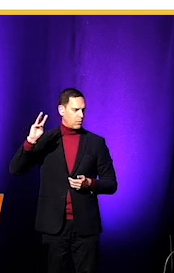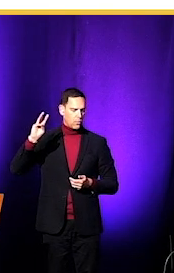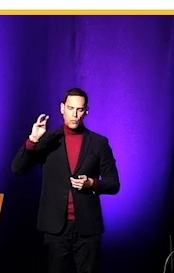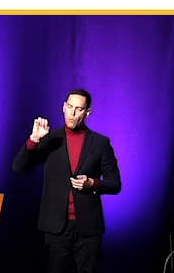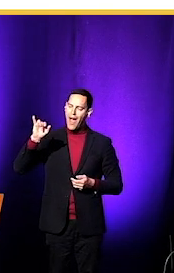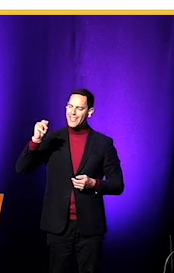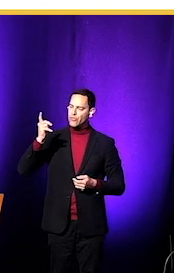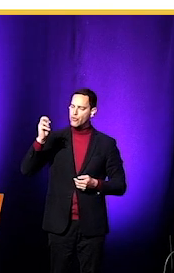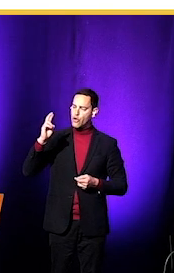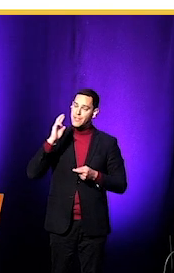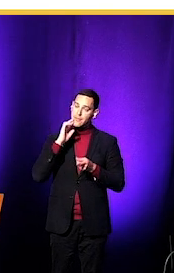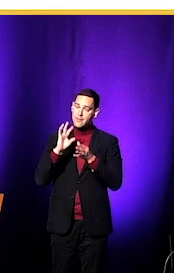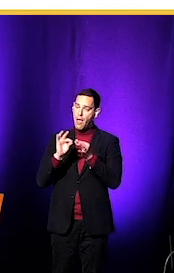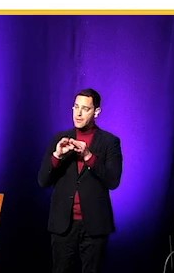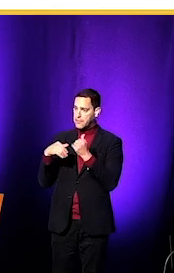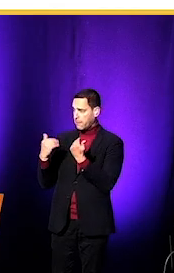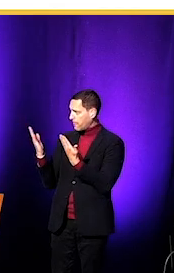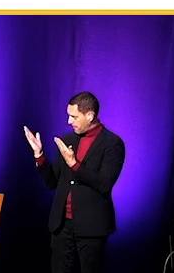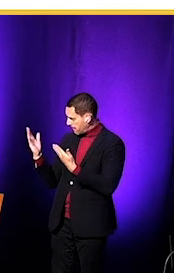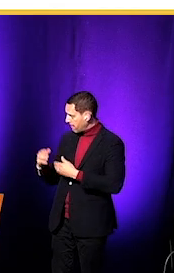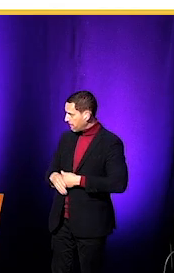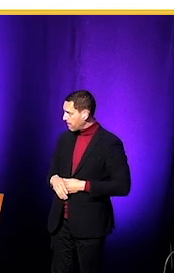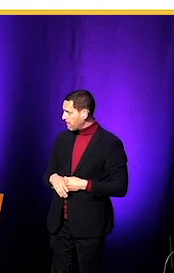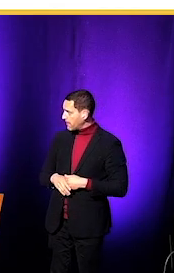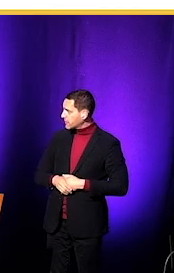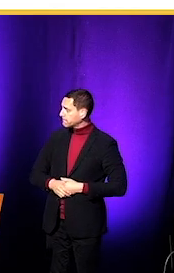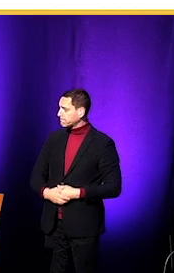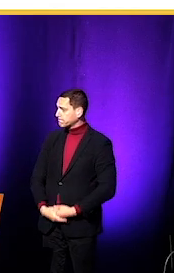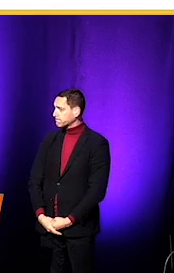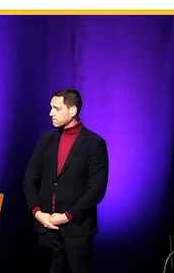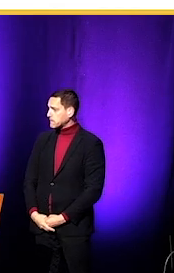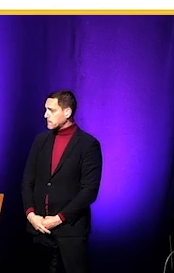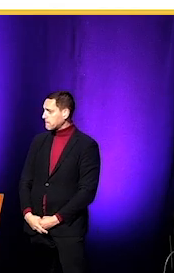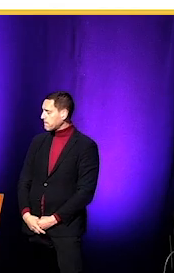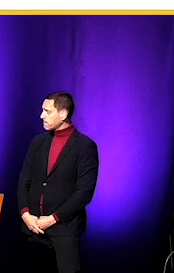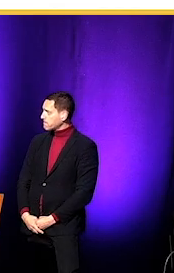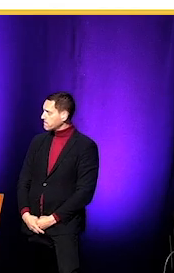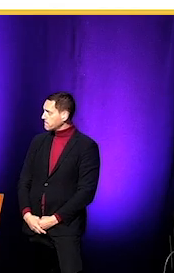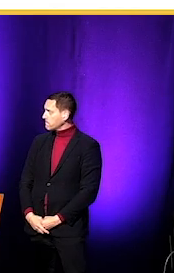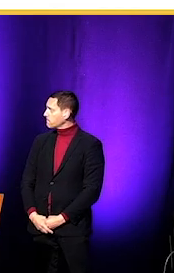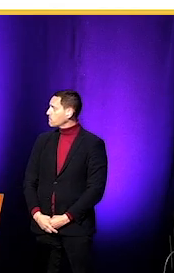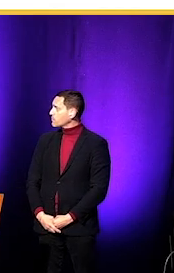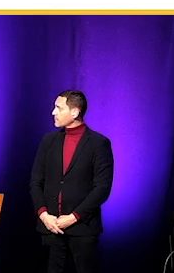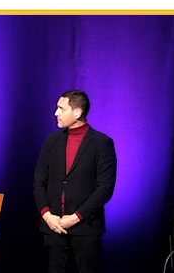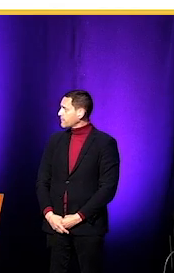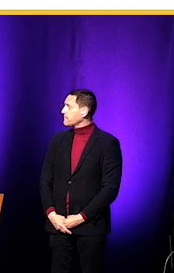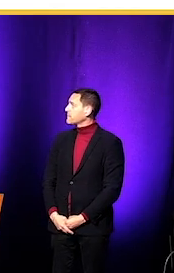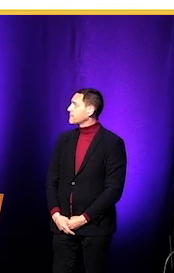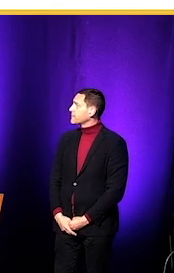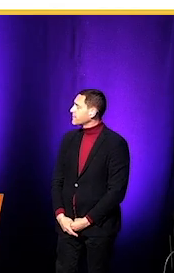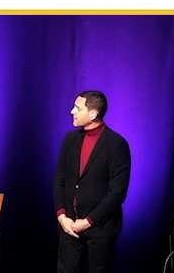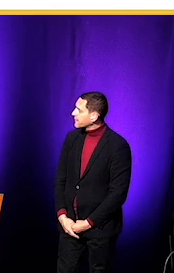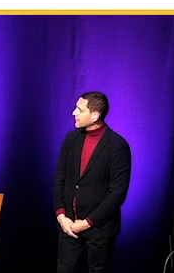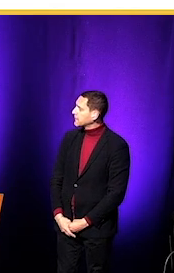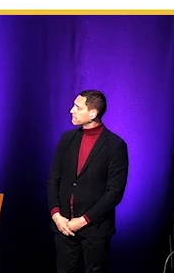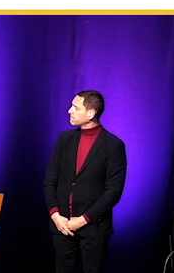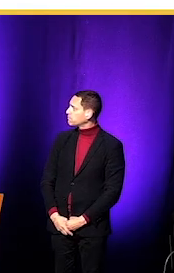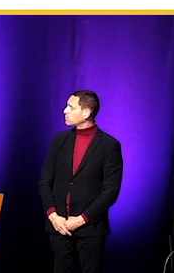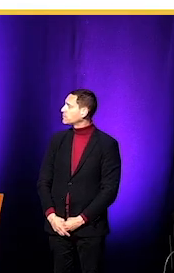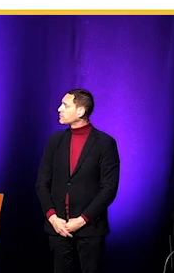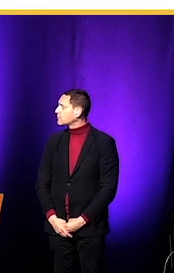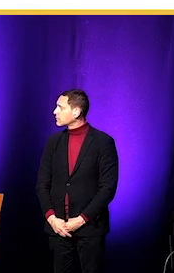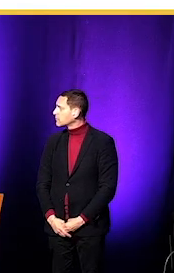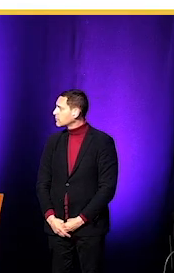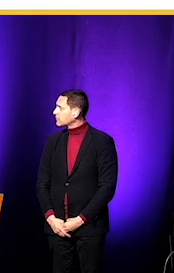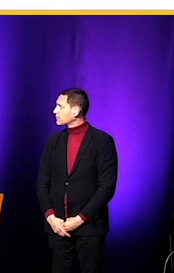sustainability is an ongoing project, not a one-time endpoint. It is contextual, embedded in an everyday routine of